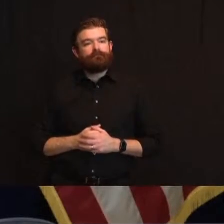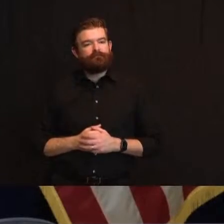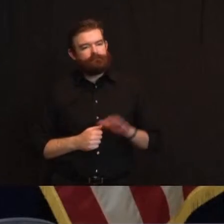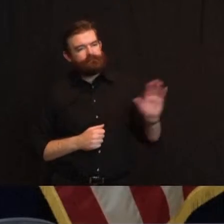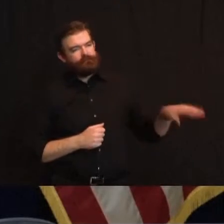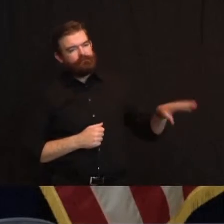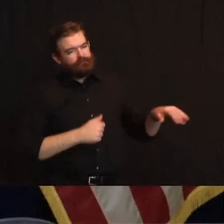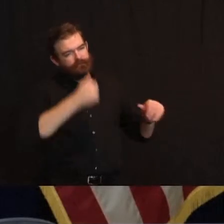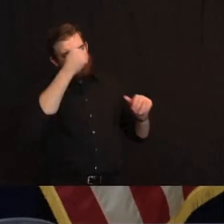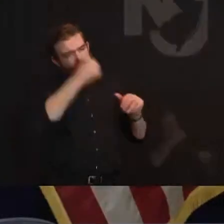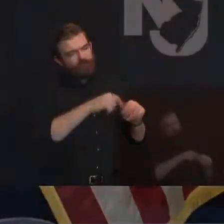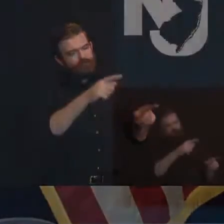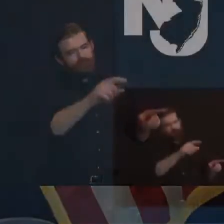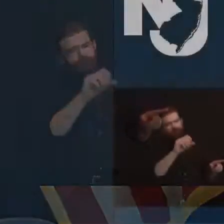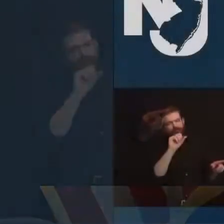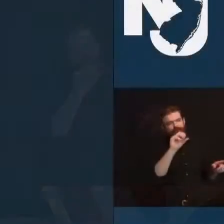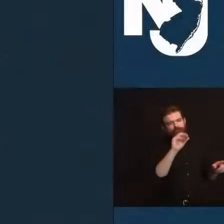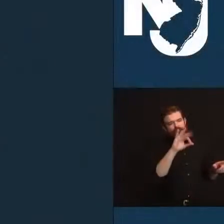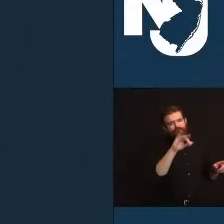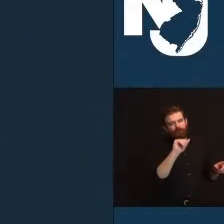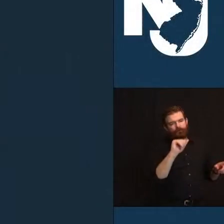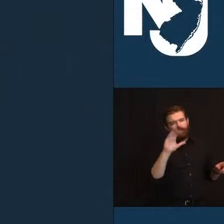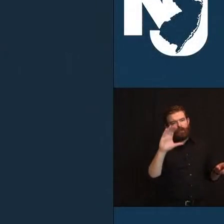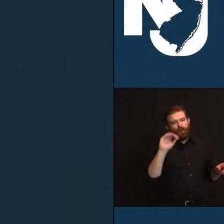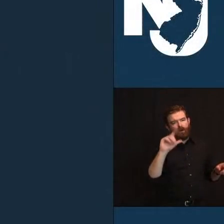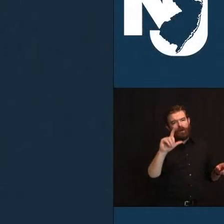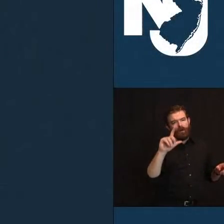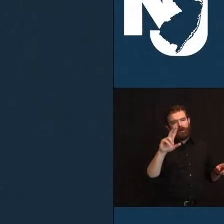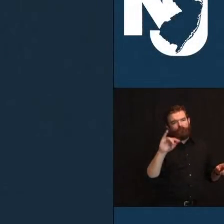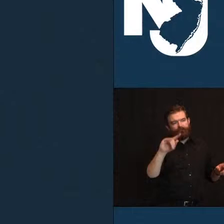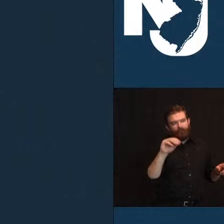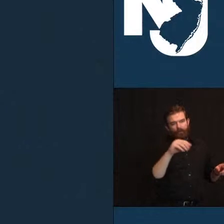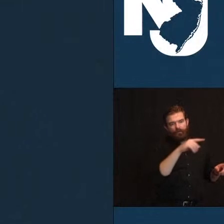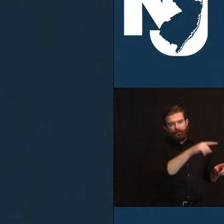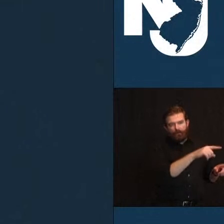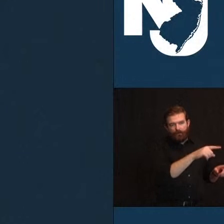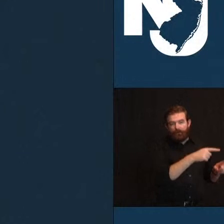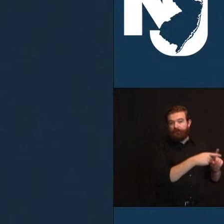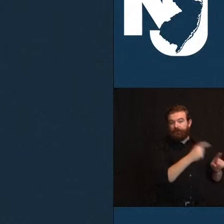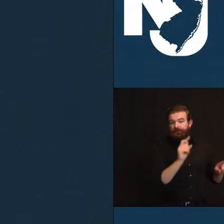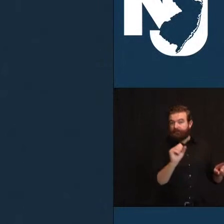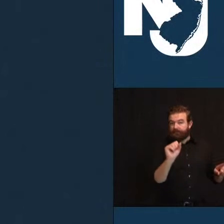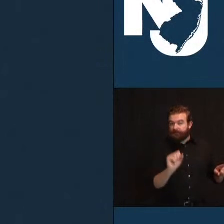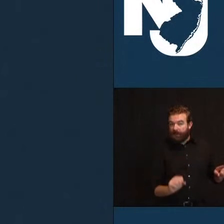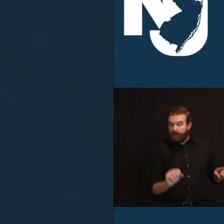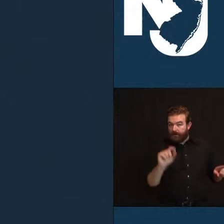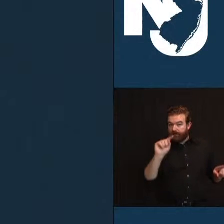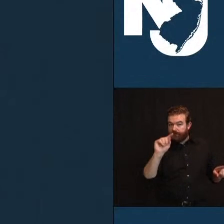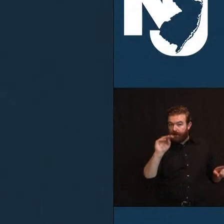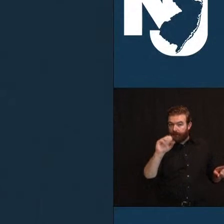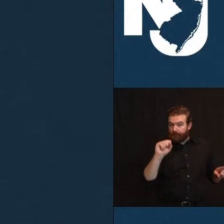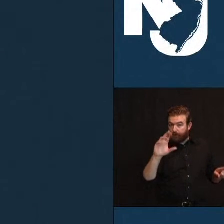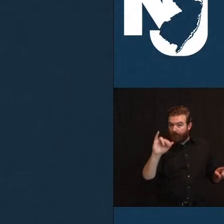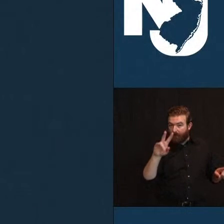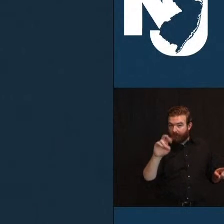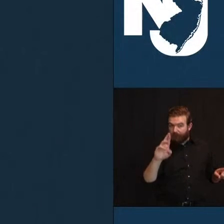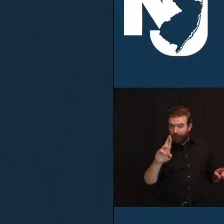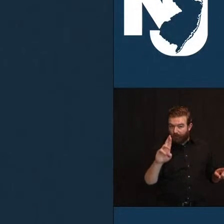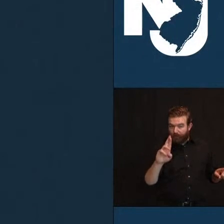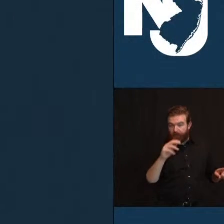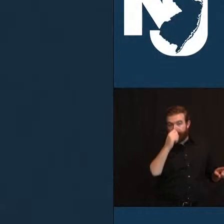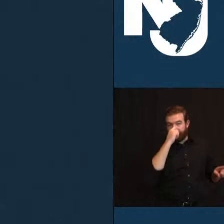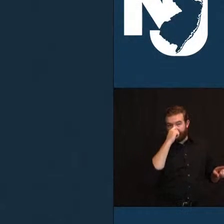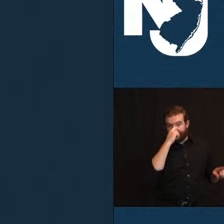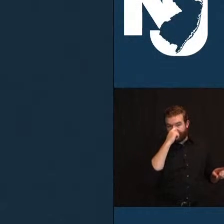Toms. Oh, look at her. There she is. She's fighting a rare cancer. She is a trooper by all means.